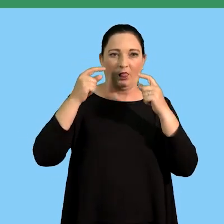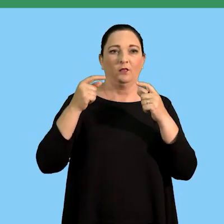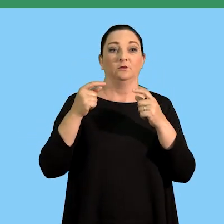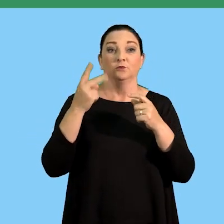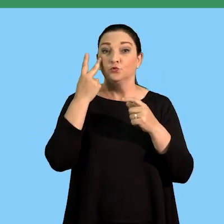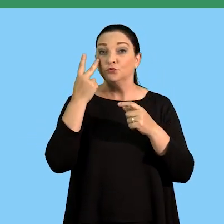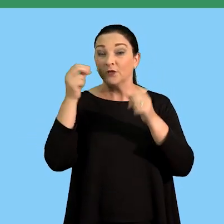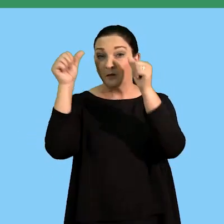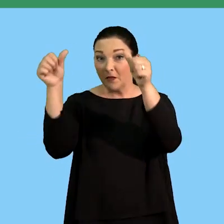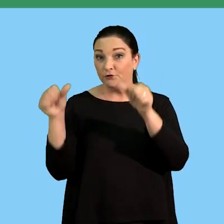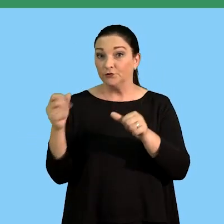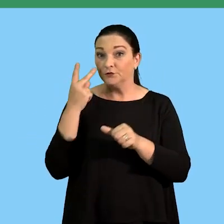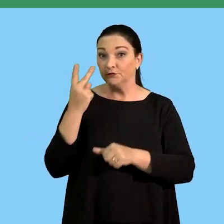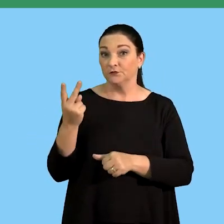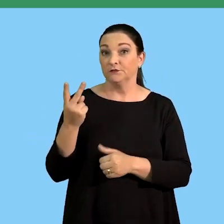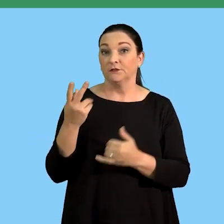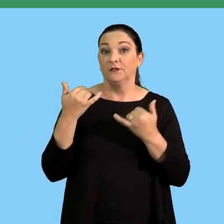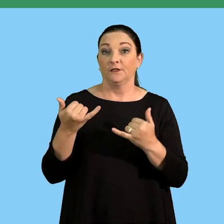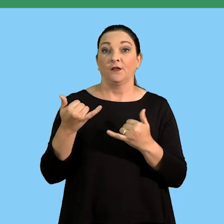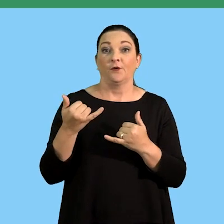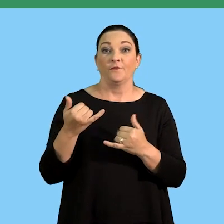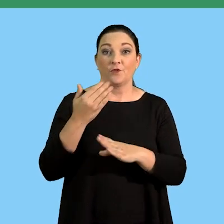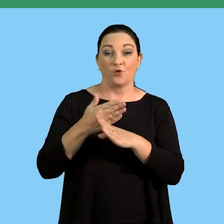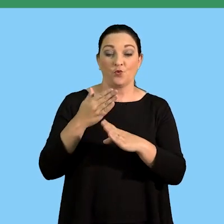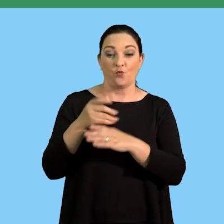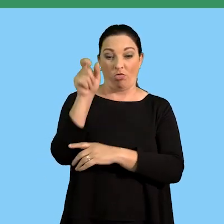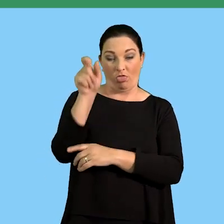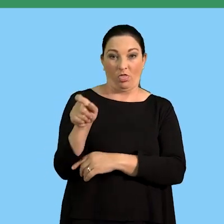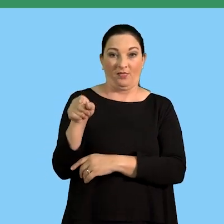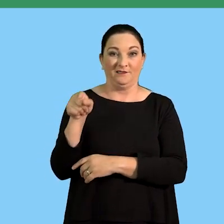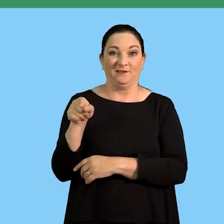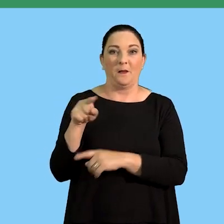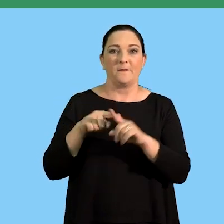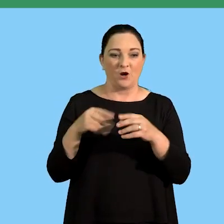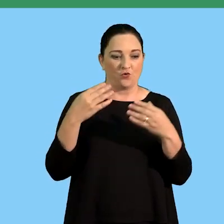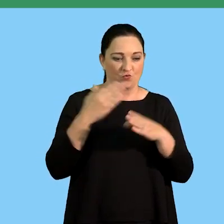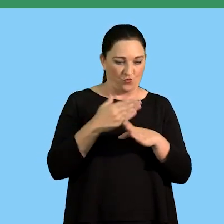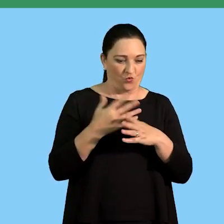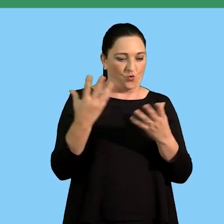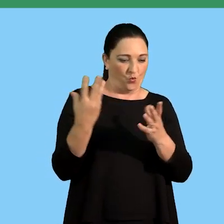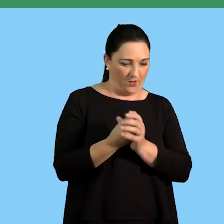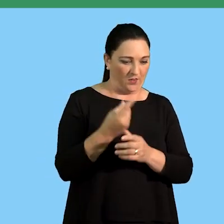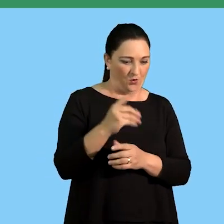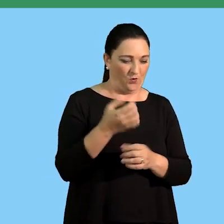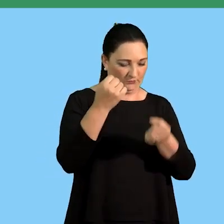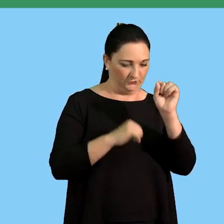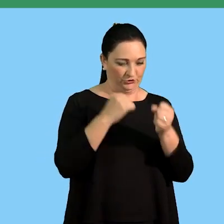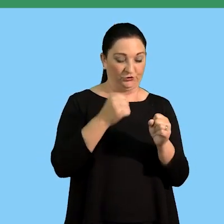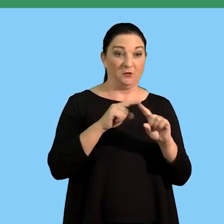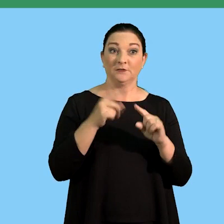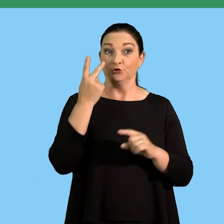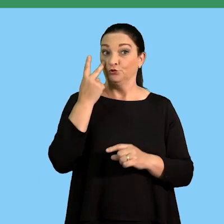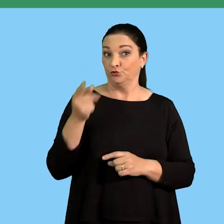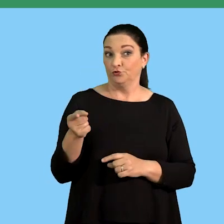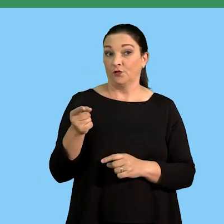can see from the picture here, there is a particular employee that is working with machinery. You can see that